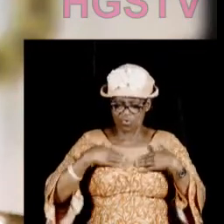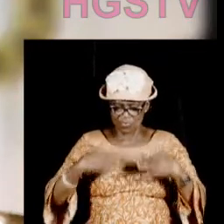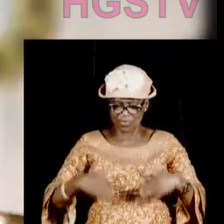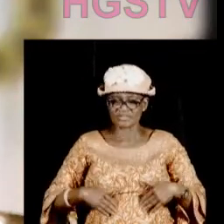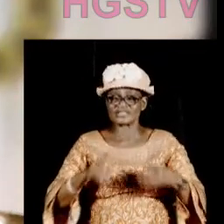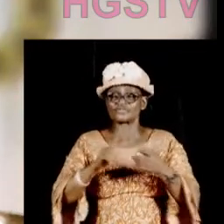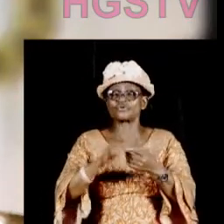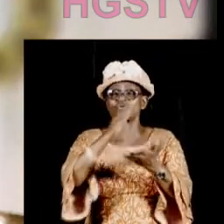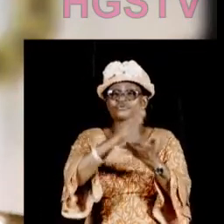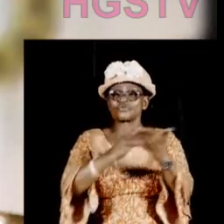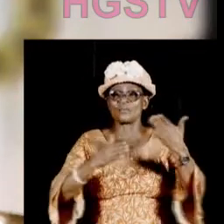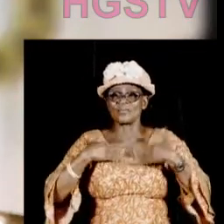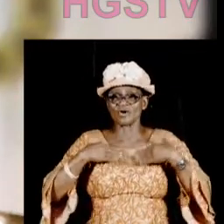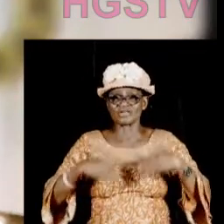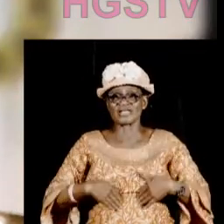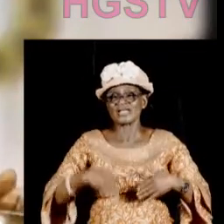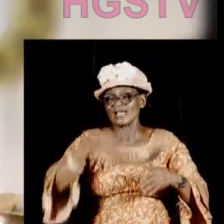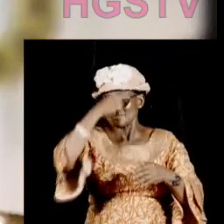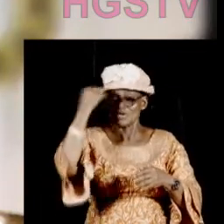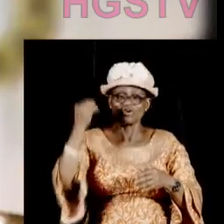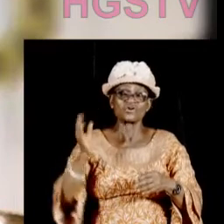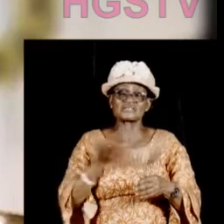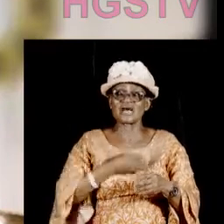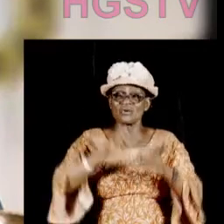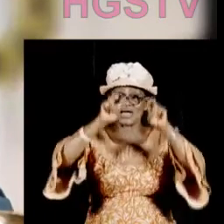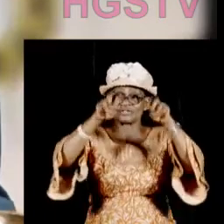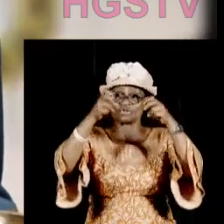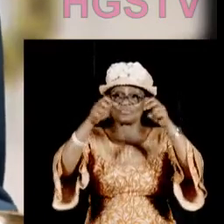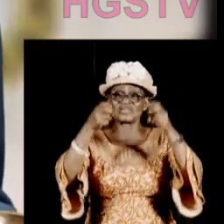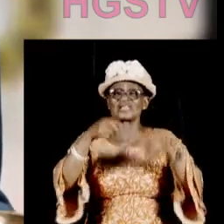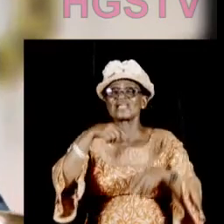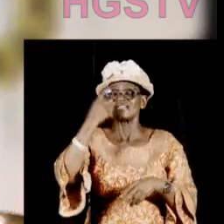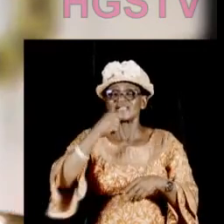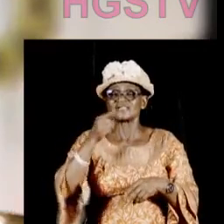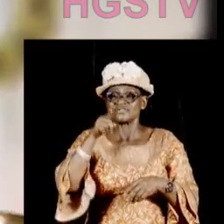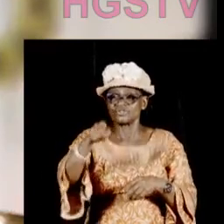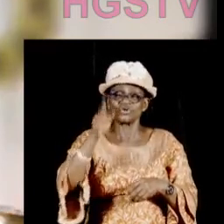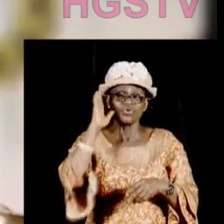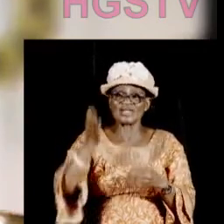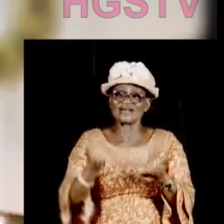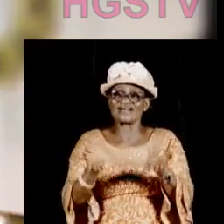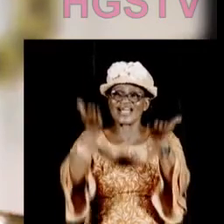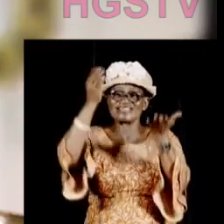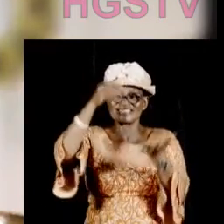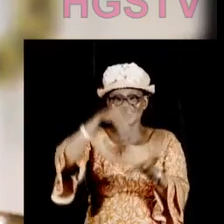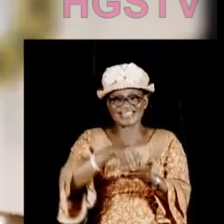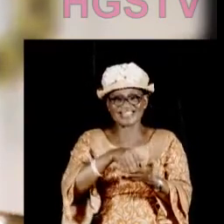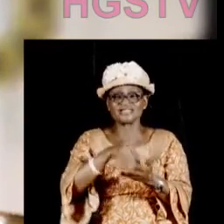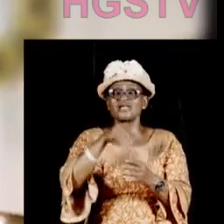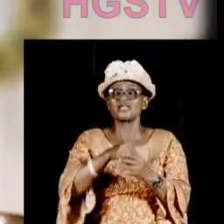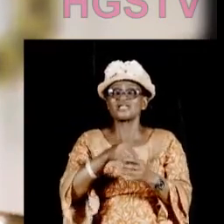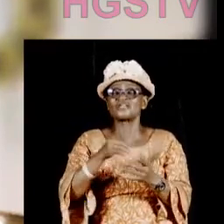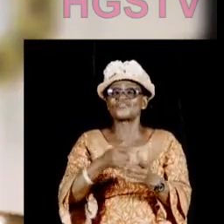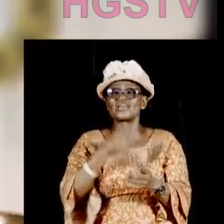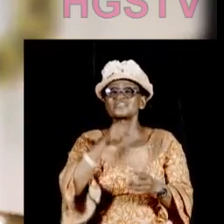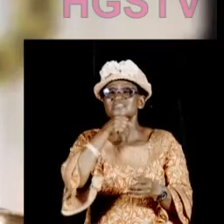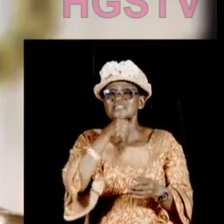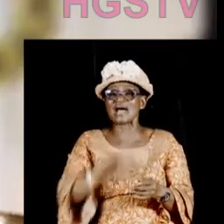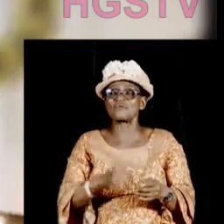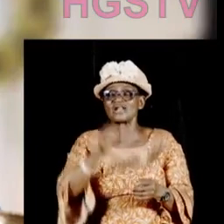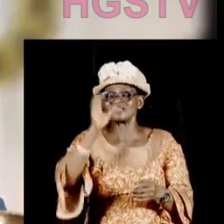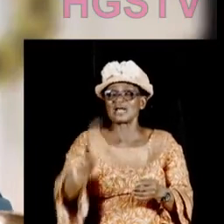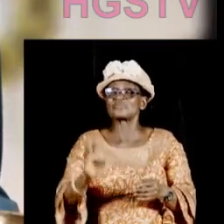somebody. Because our topic says, you will rise again. In 1 Samuel chapter 2, verse 8, 1 Samuel